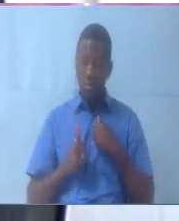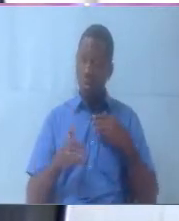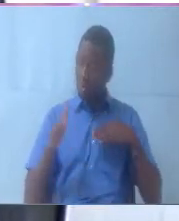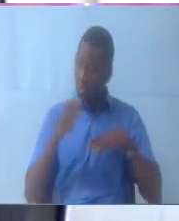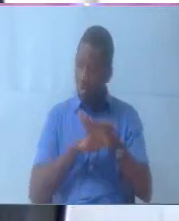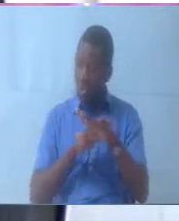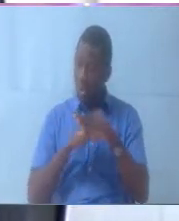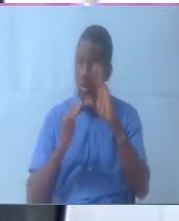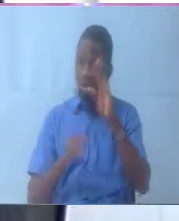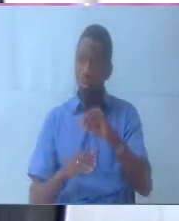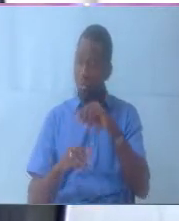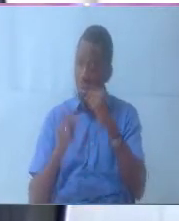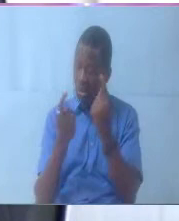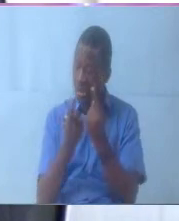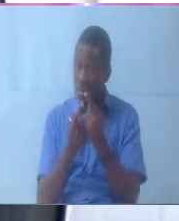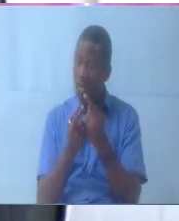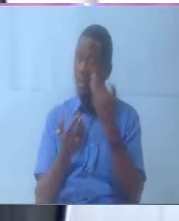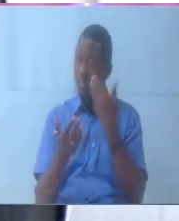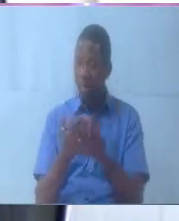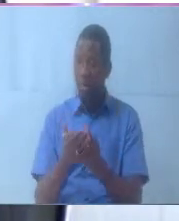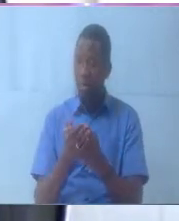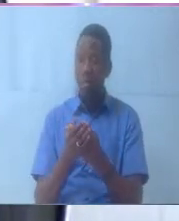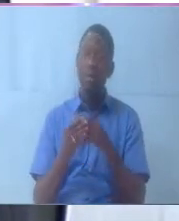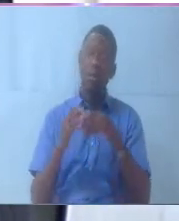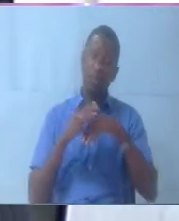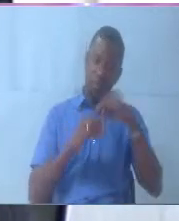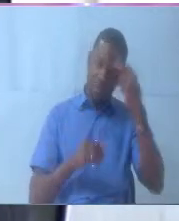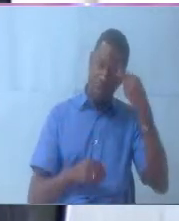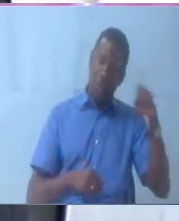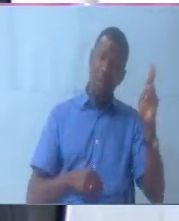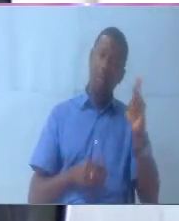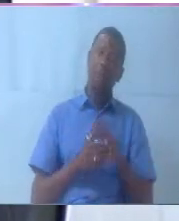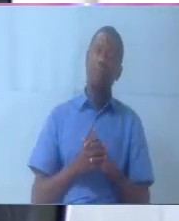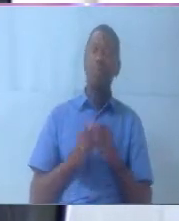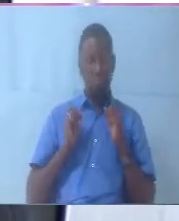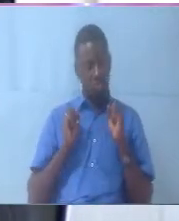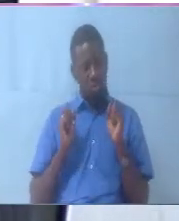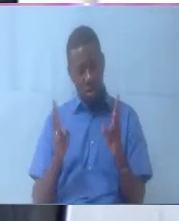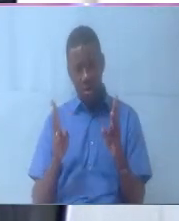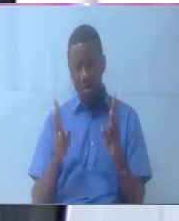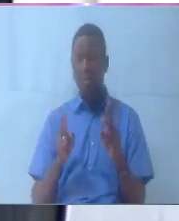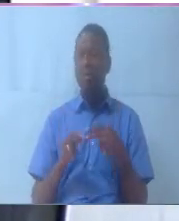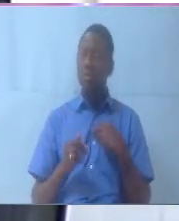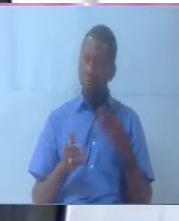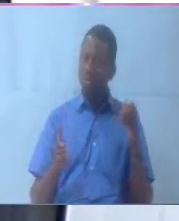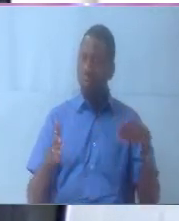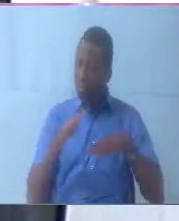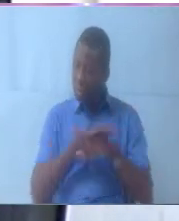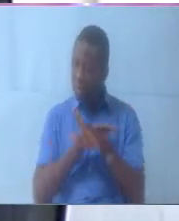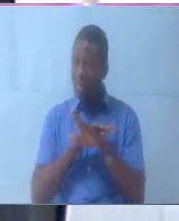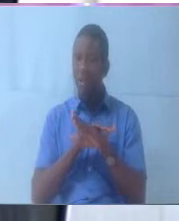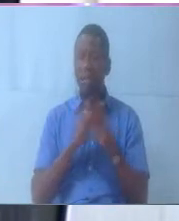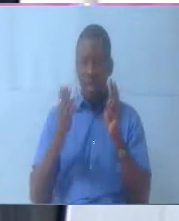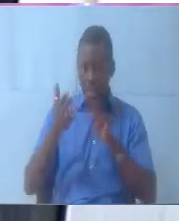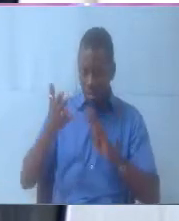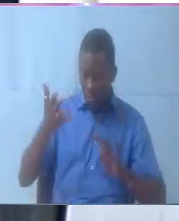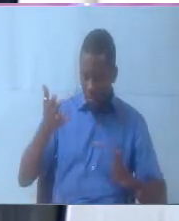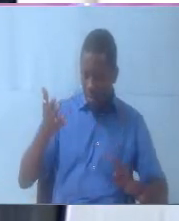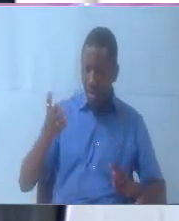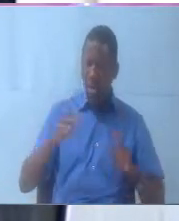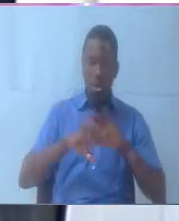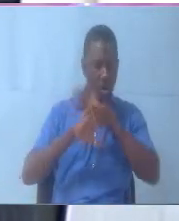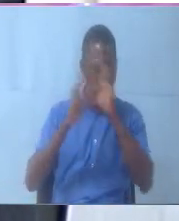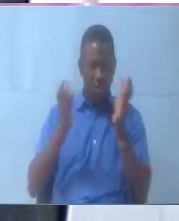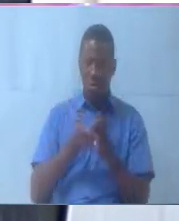ngake ngafintina. I said, all right. Ngo ke abetata. Then we went in. Ntata konoto. He read the charge to me. Ye kala mironyi ye tu mironyi